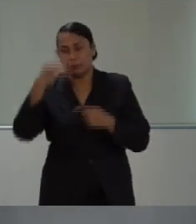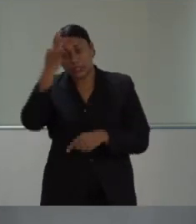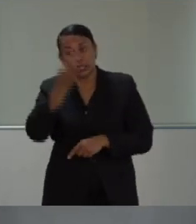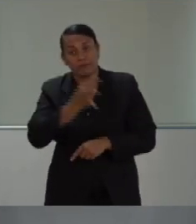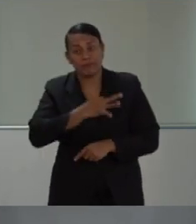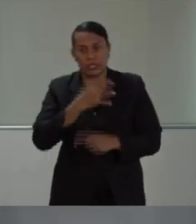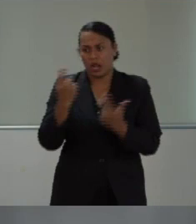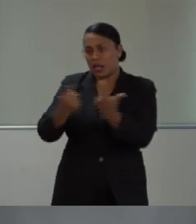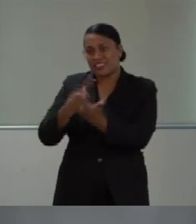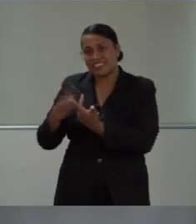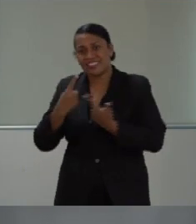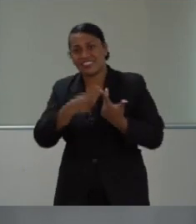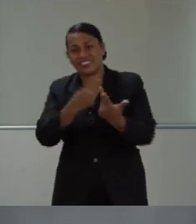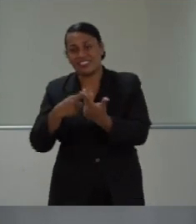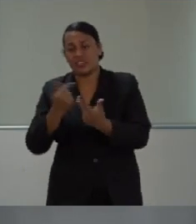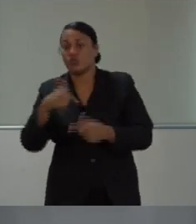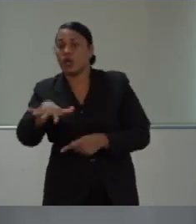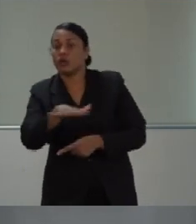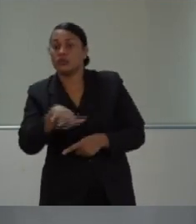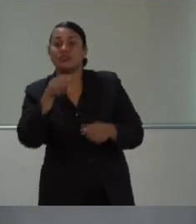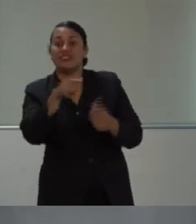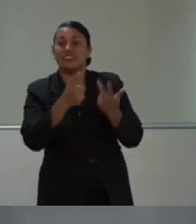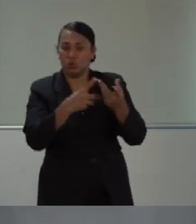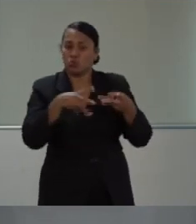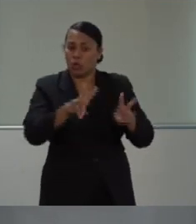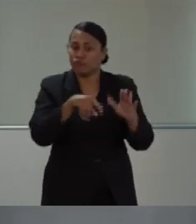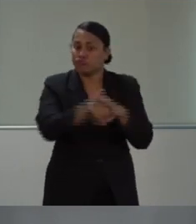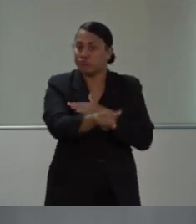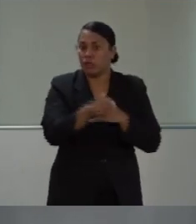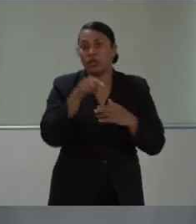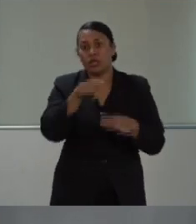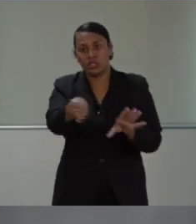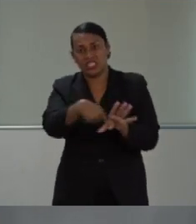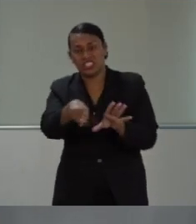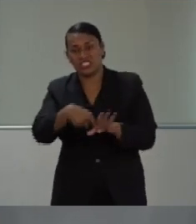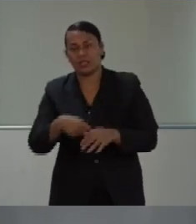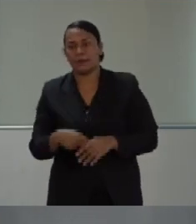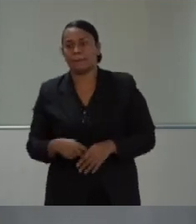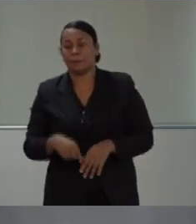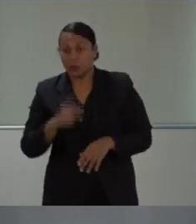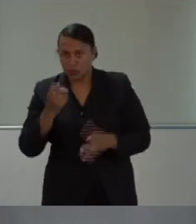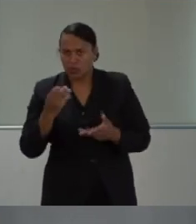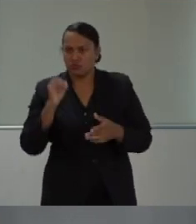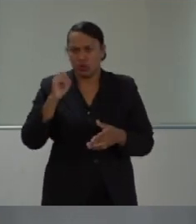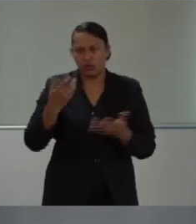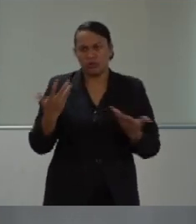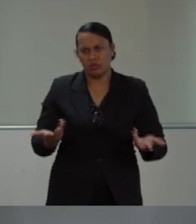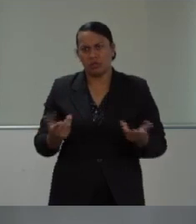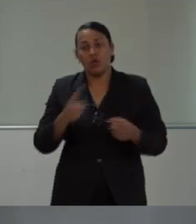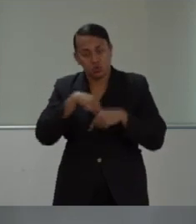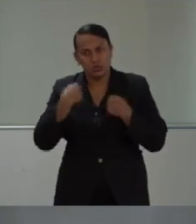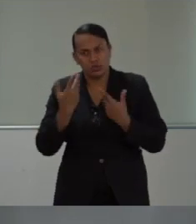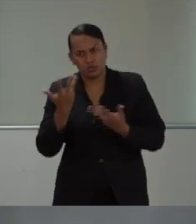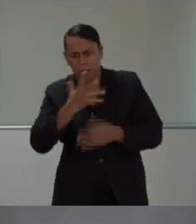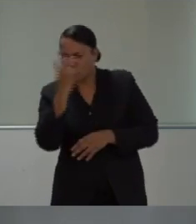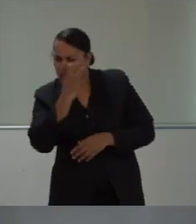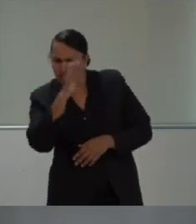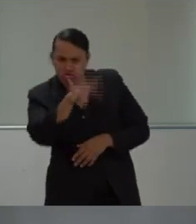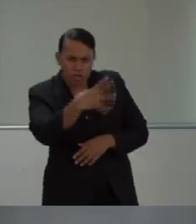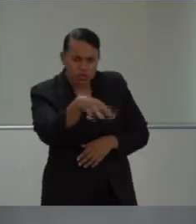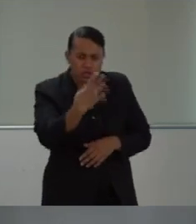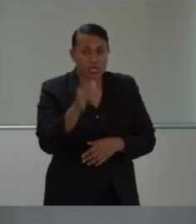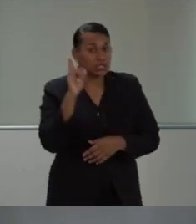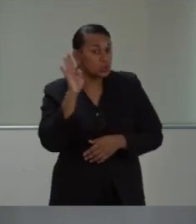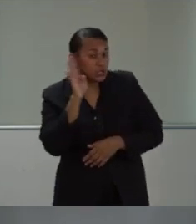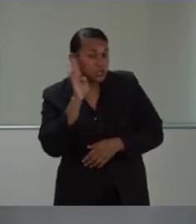utilized the same type of modus operandi that he utilized in getting in. There were rumors that people